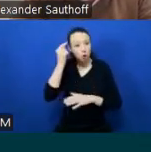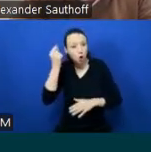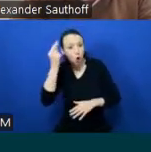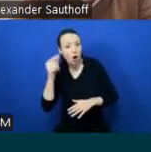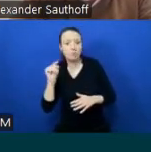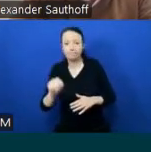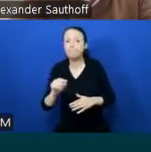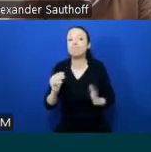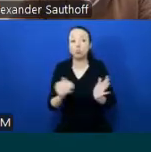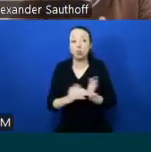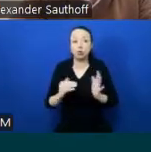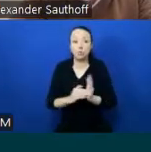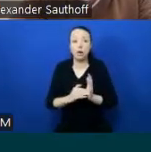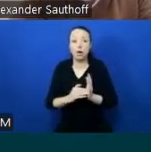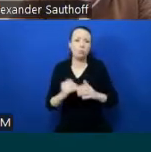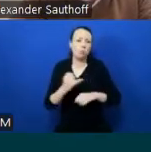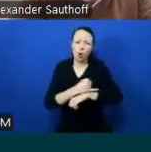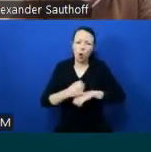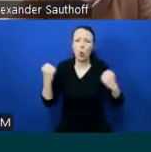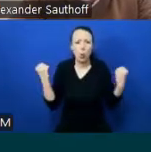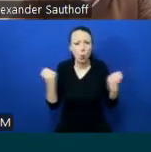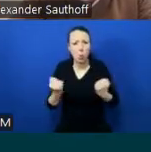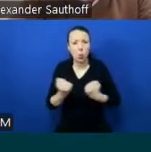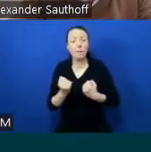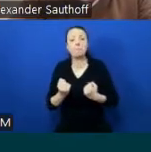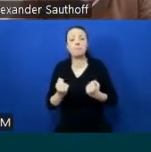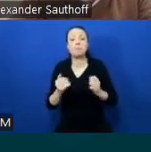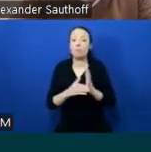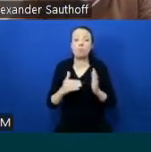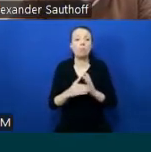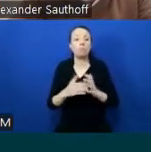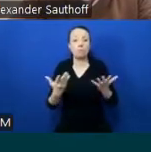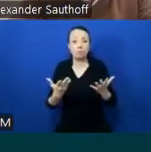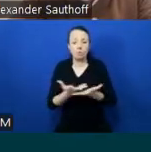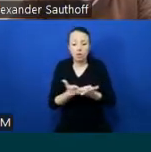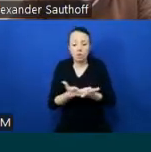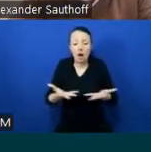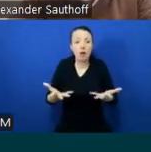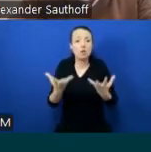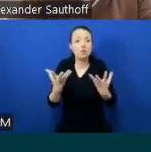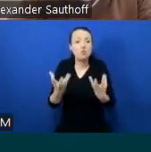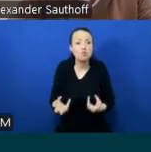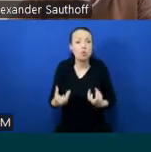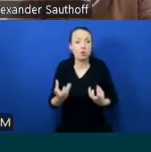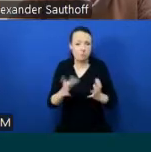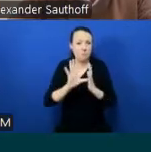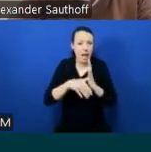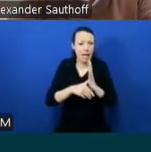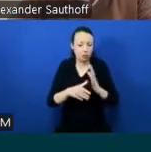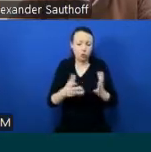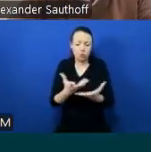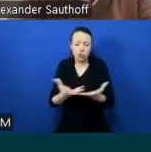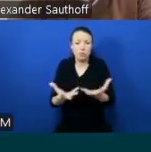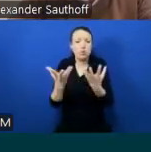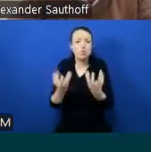urban soils and to improve infiltration of runoff water, and also limit urban heat islands. And